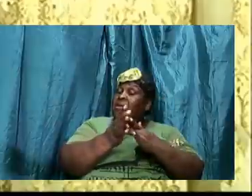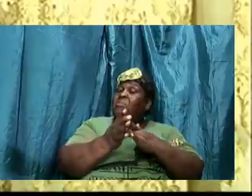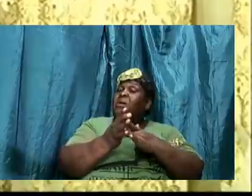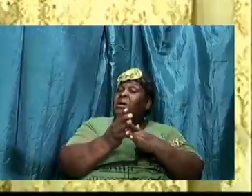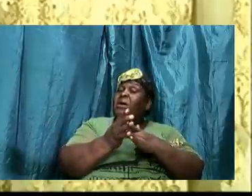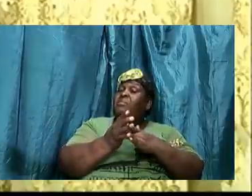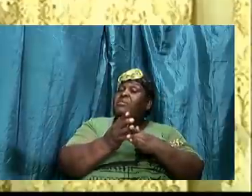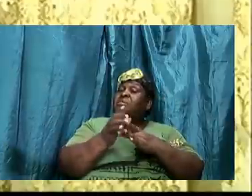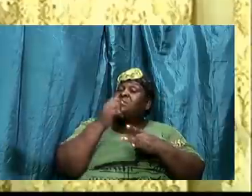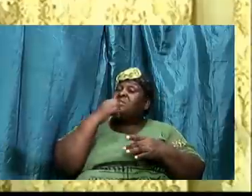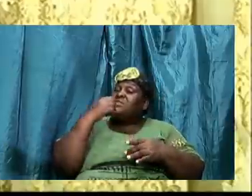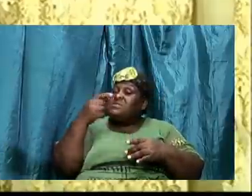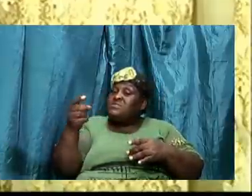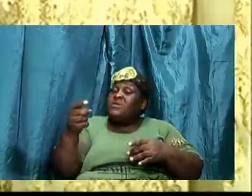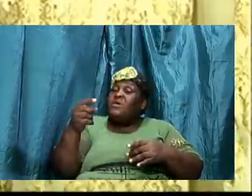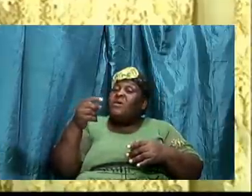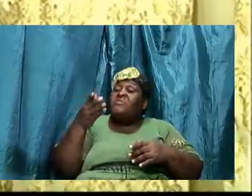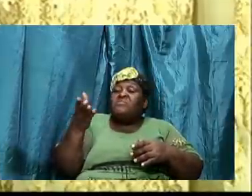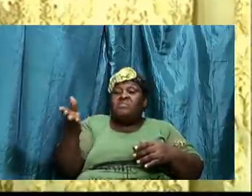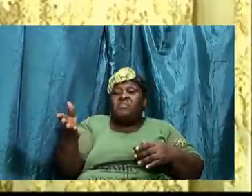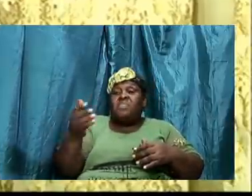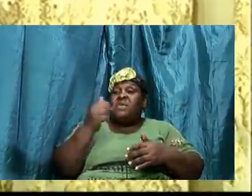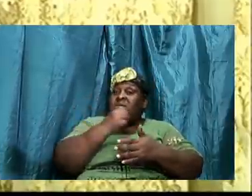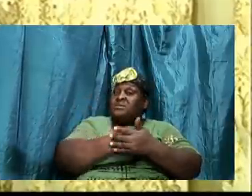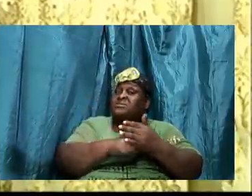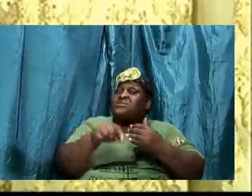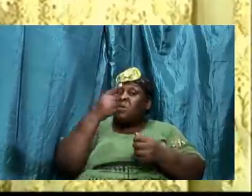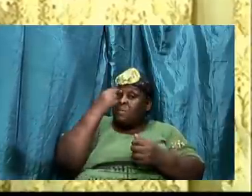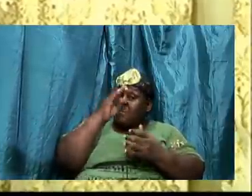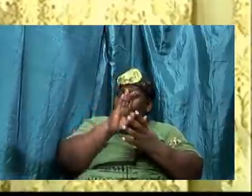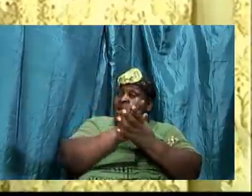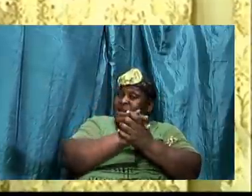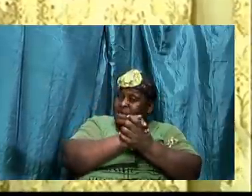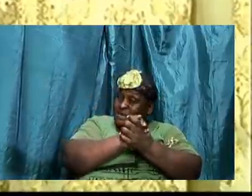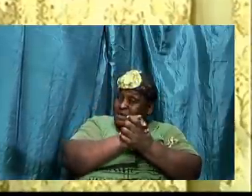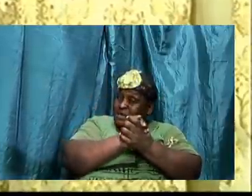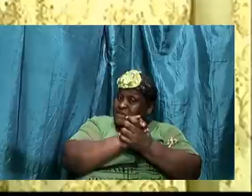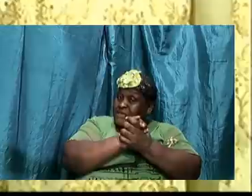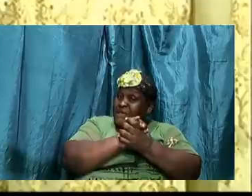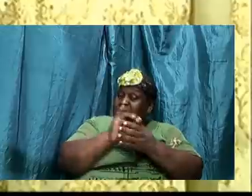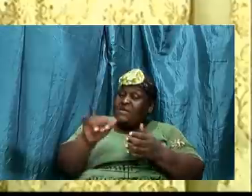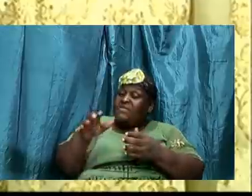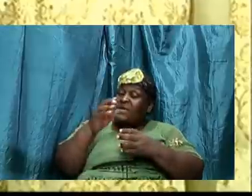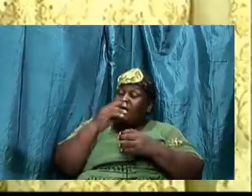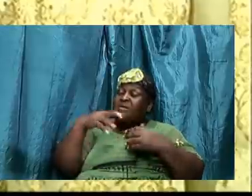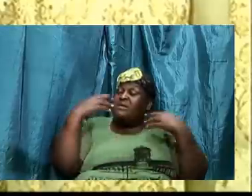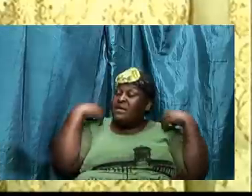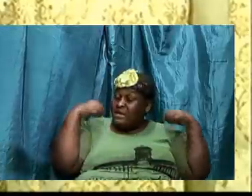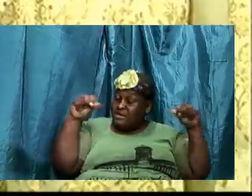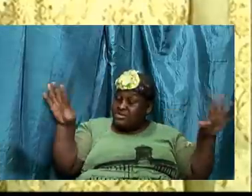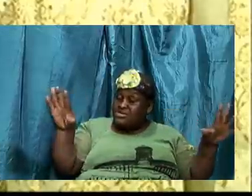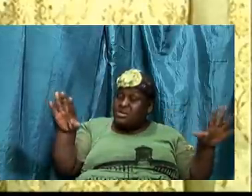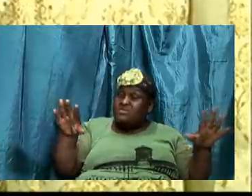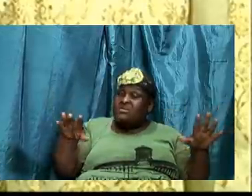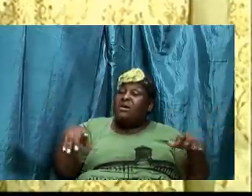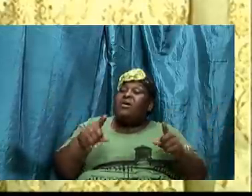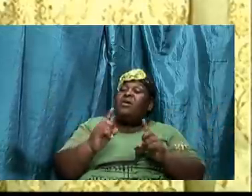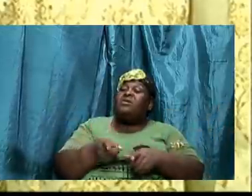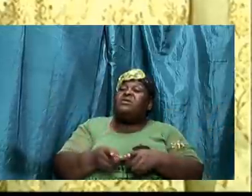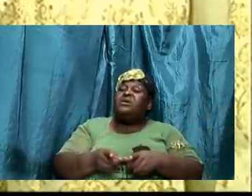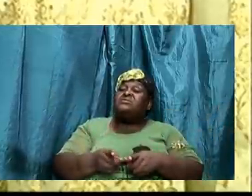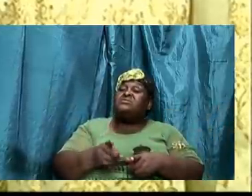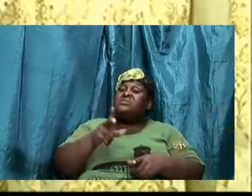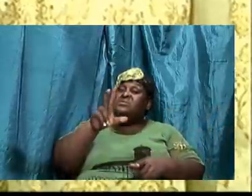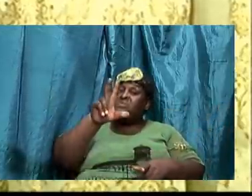them. There are some who believe that angels are organized into three hierarchies